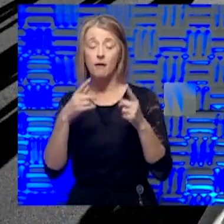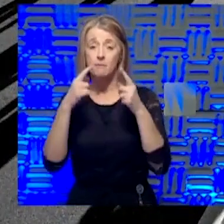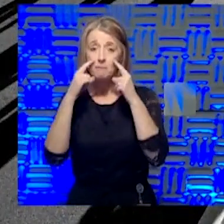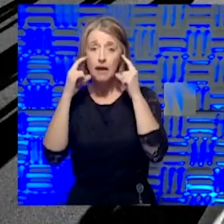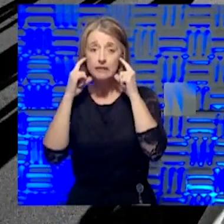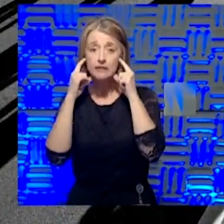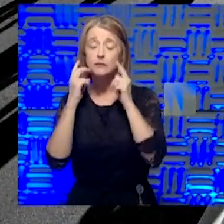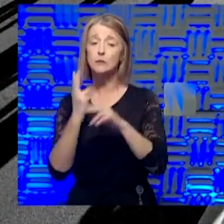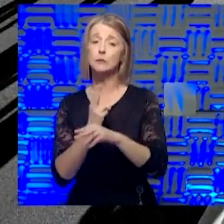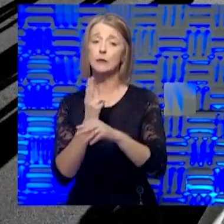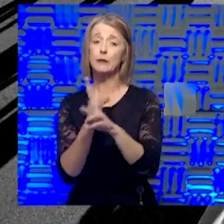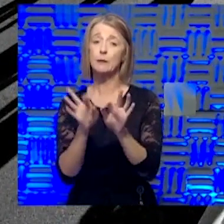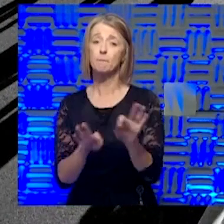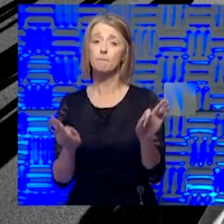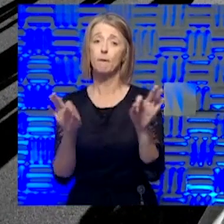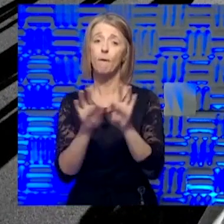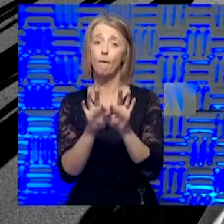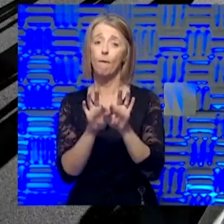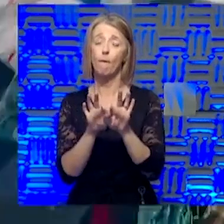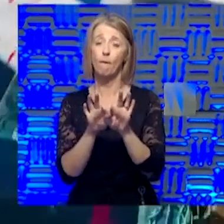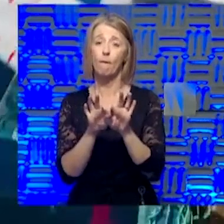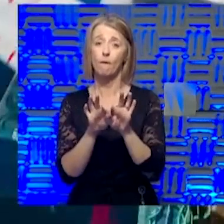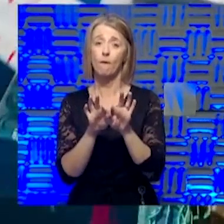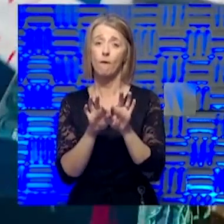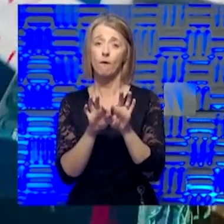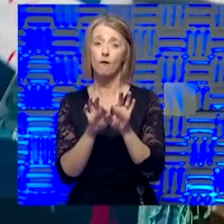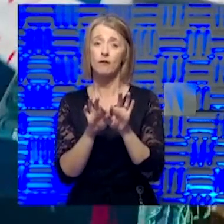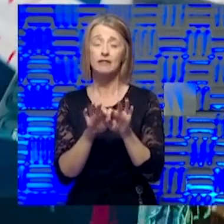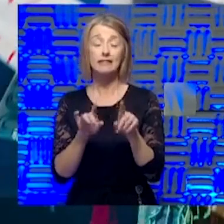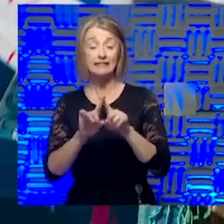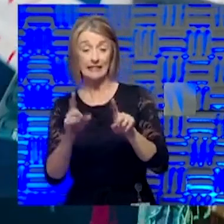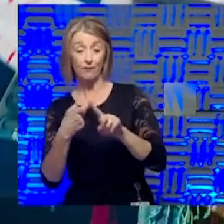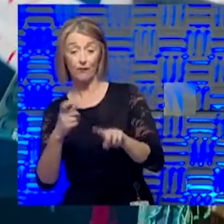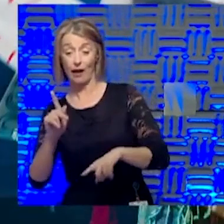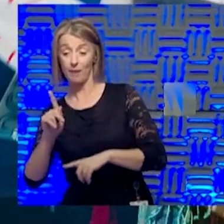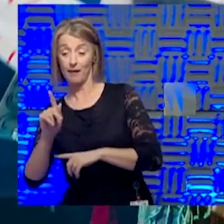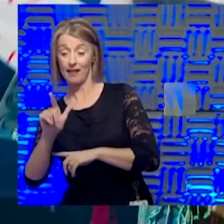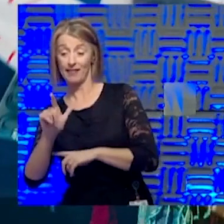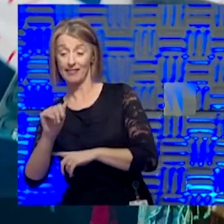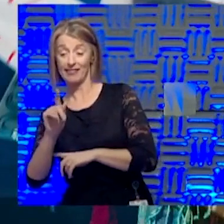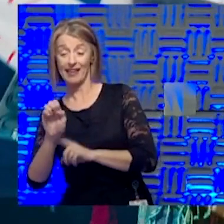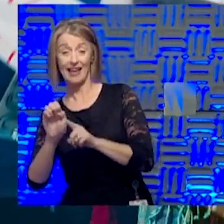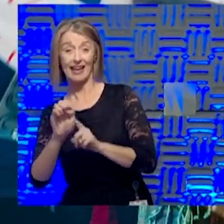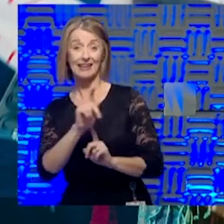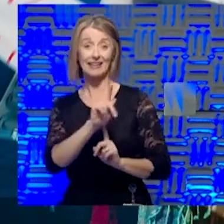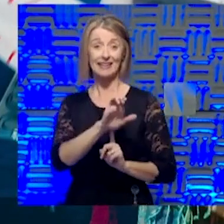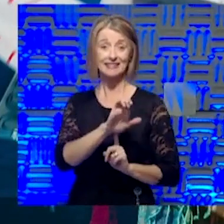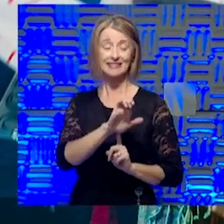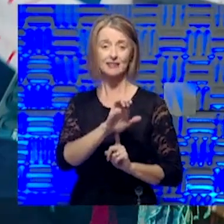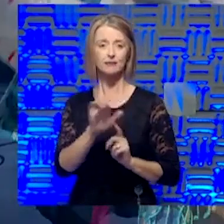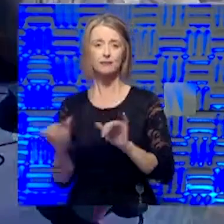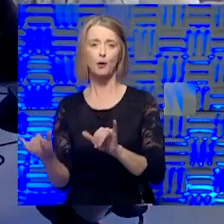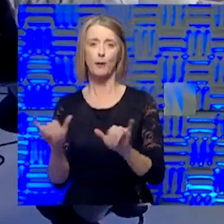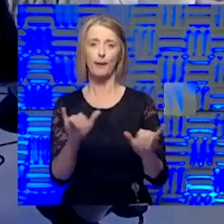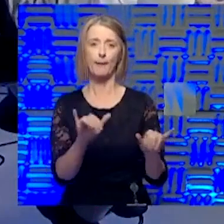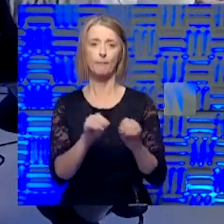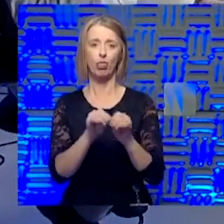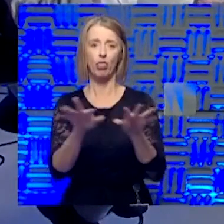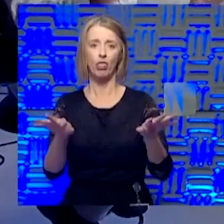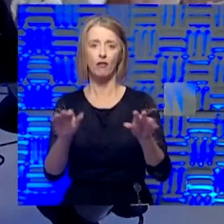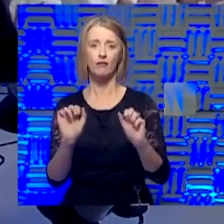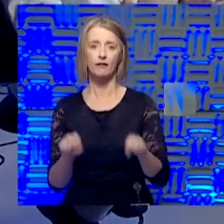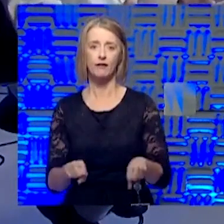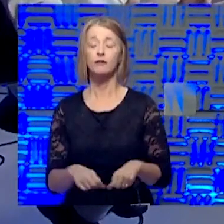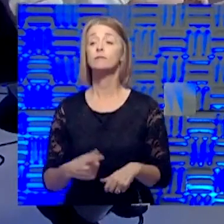is important because people in close quarters are no different than the Lake of the Ozarks or the streets of Kansas City, Dana. No, I agree. When we first